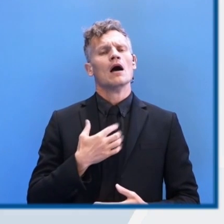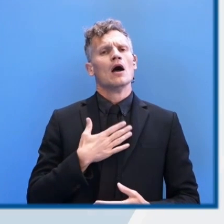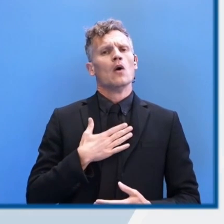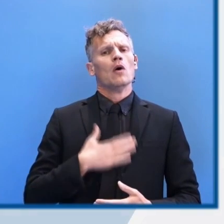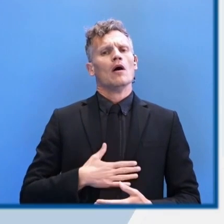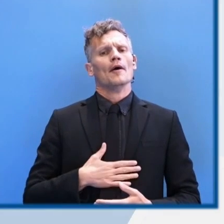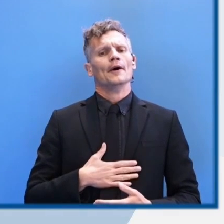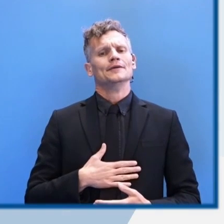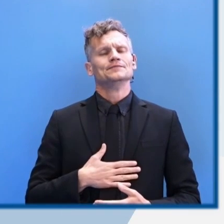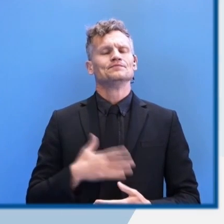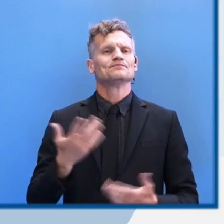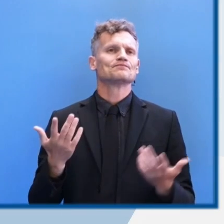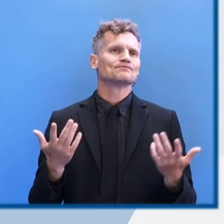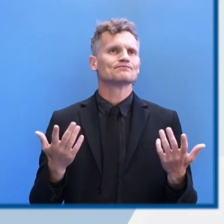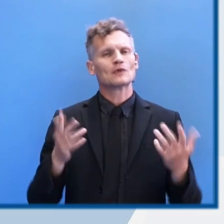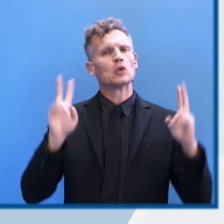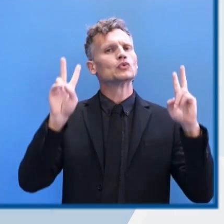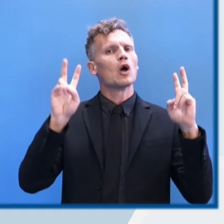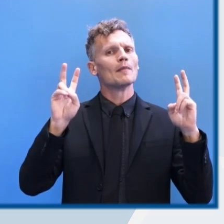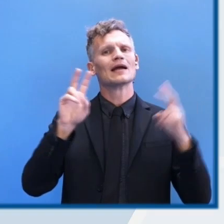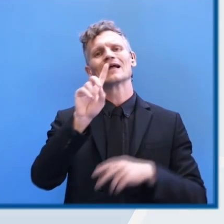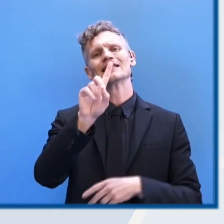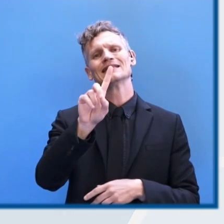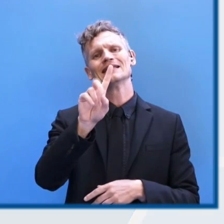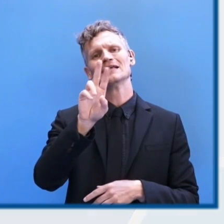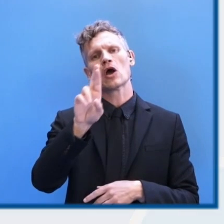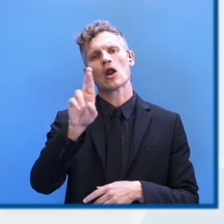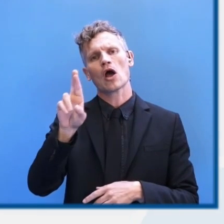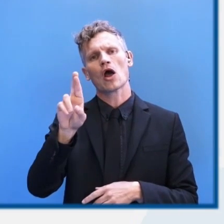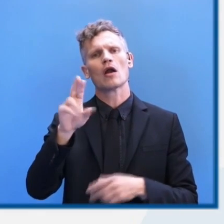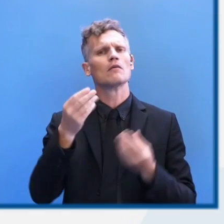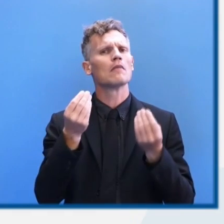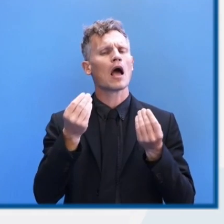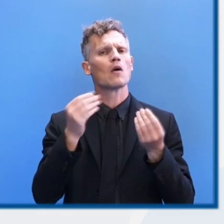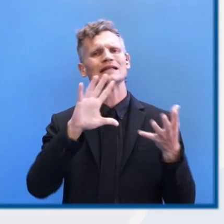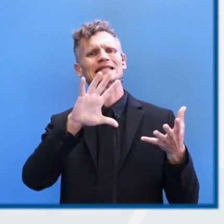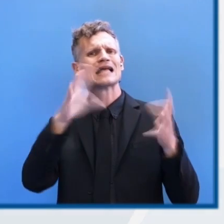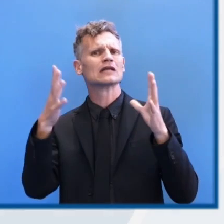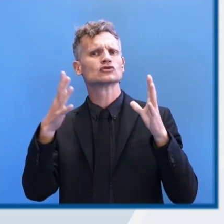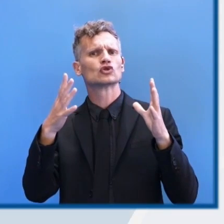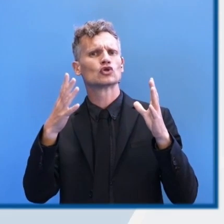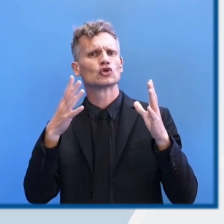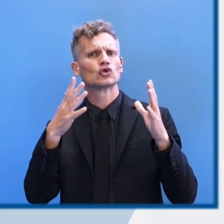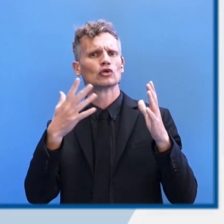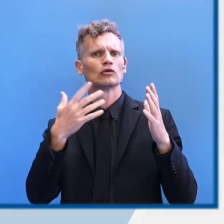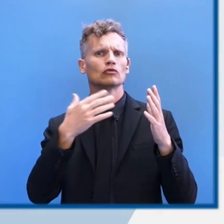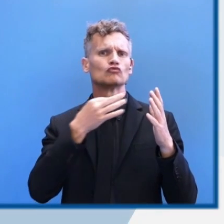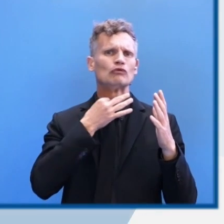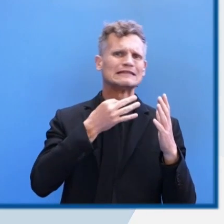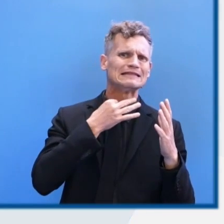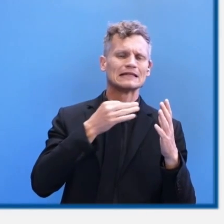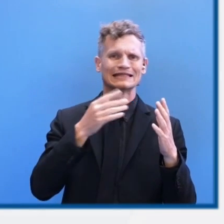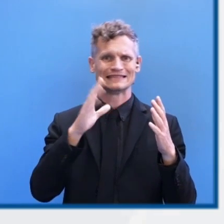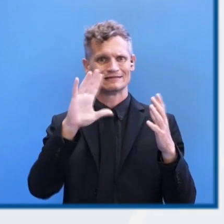say, disaster risk assessment methods. And you can imagine this as a